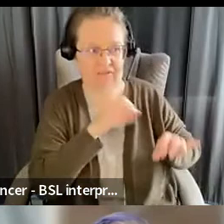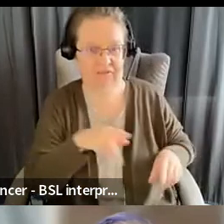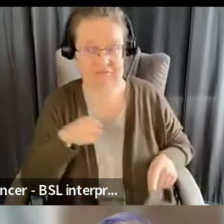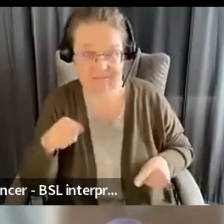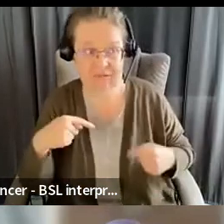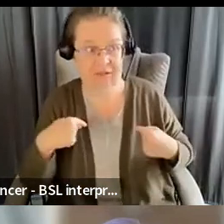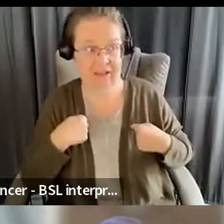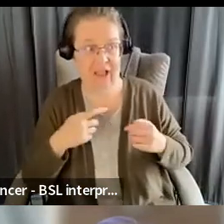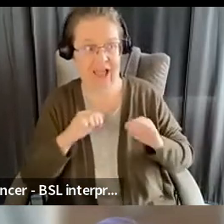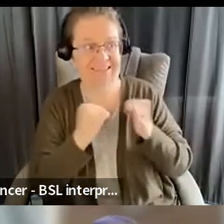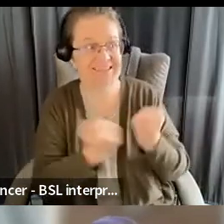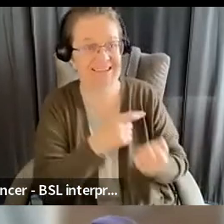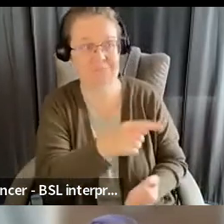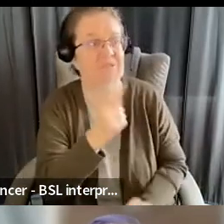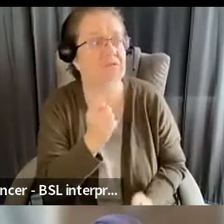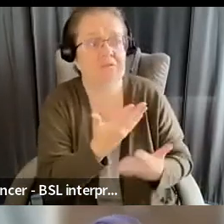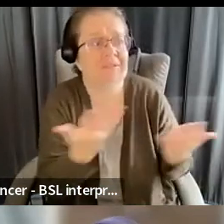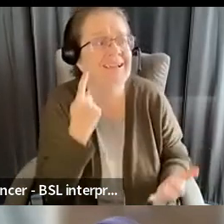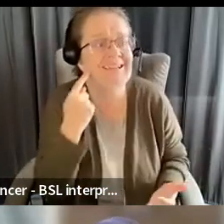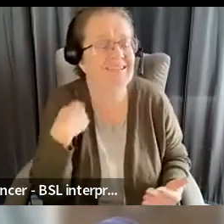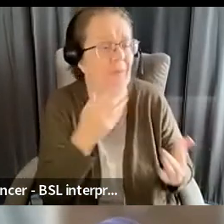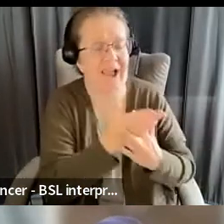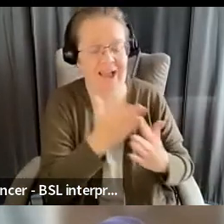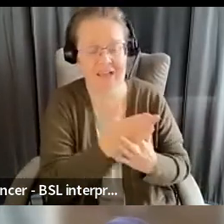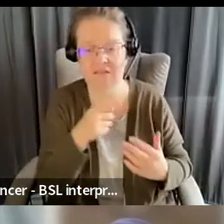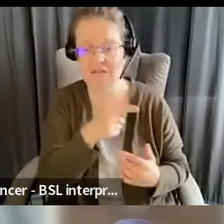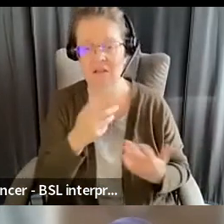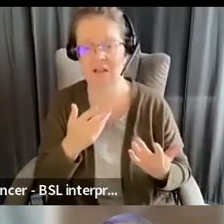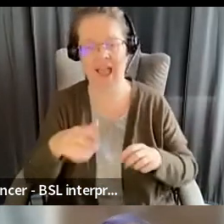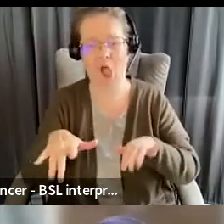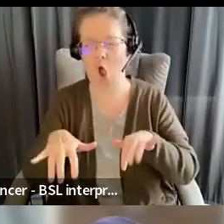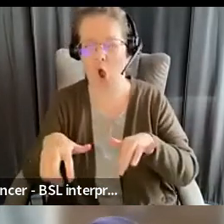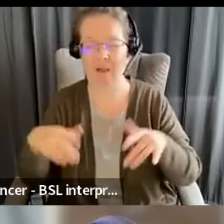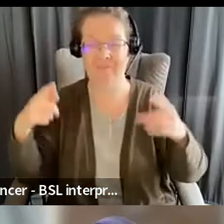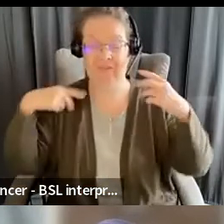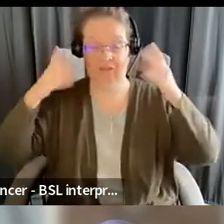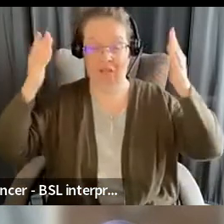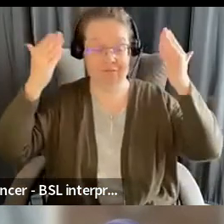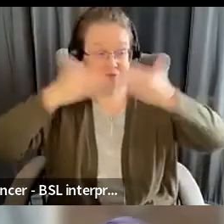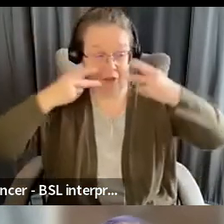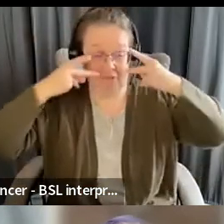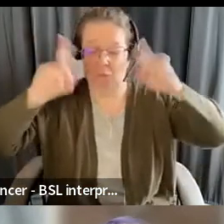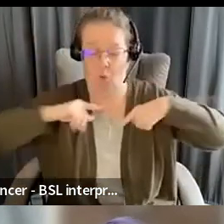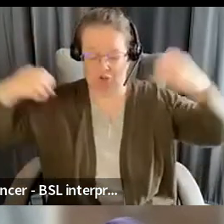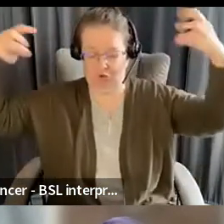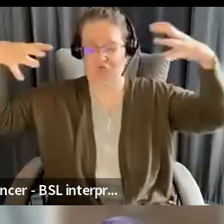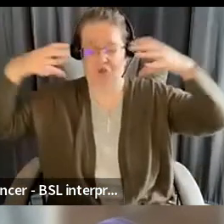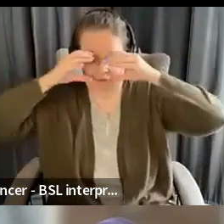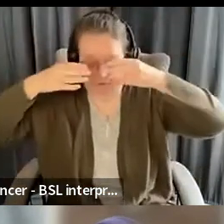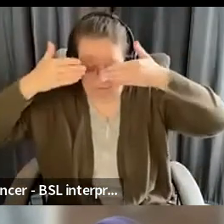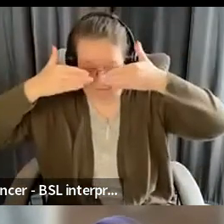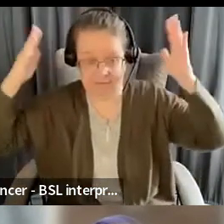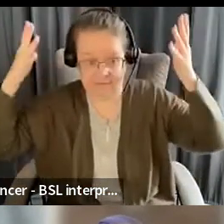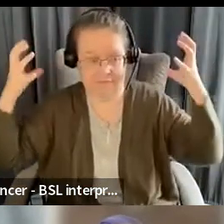it on Teams is better because it's more accessible, or letting me sit in an office with my sunglasses on if the lights are too bright. It's just